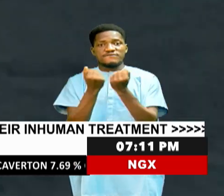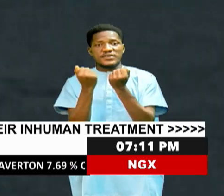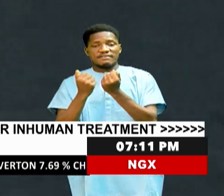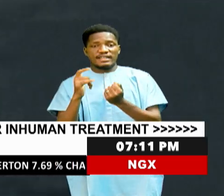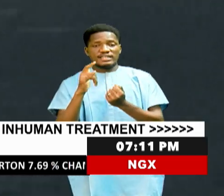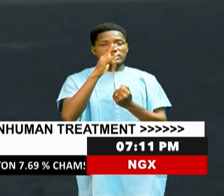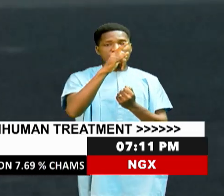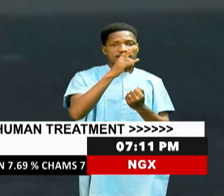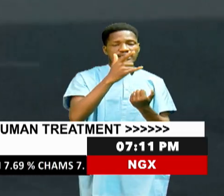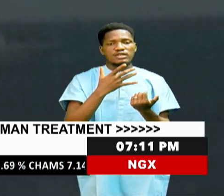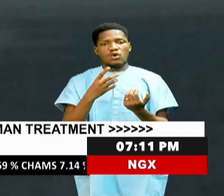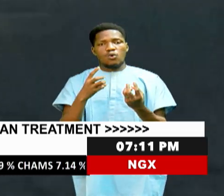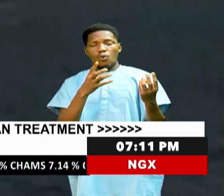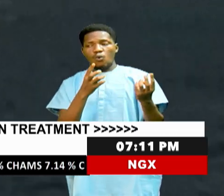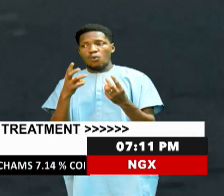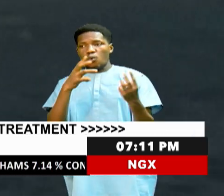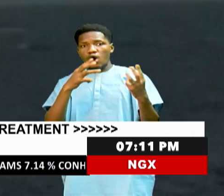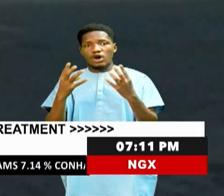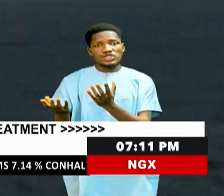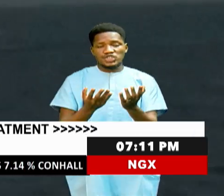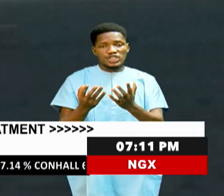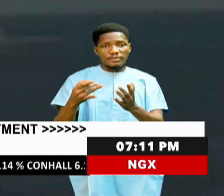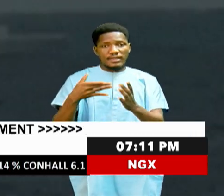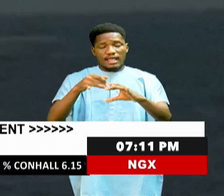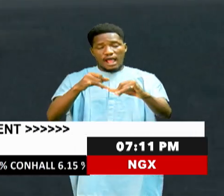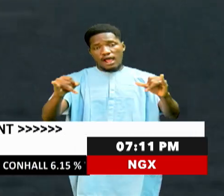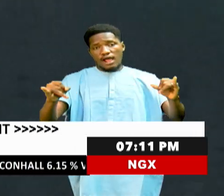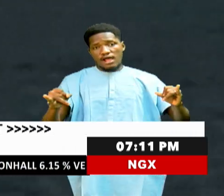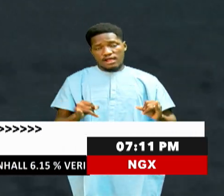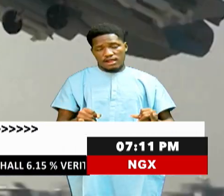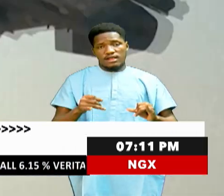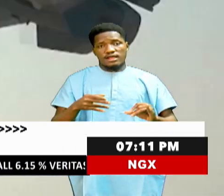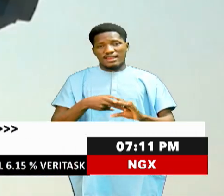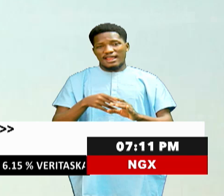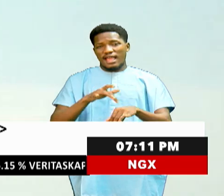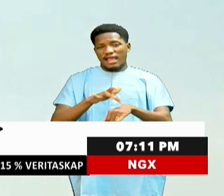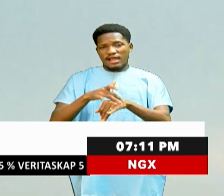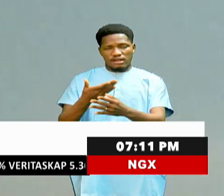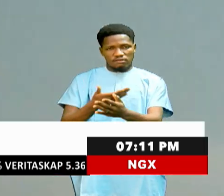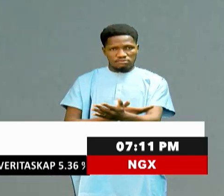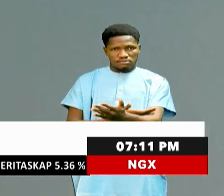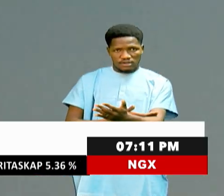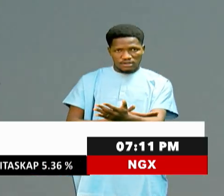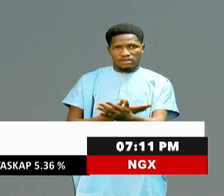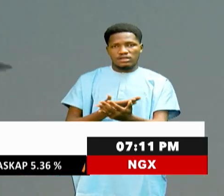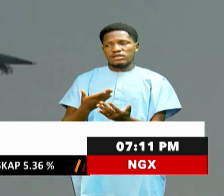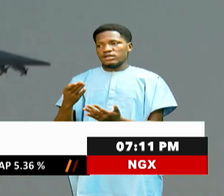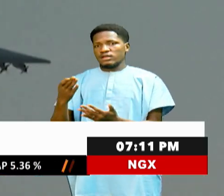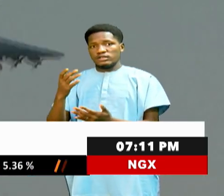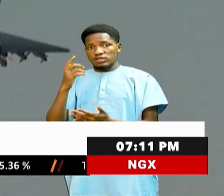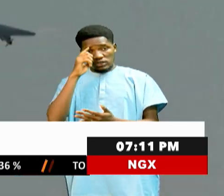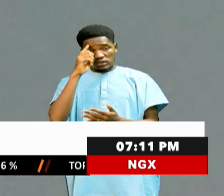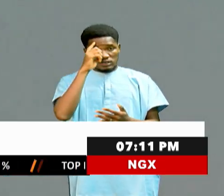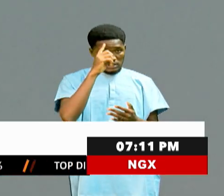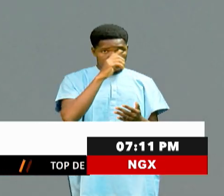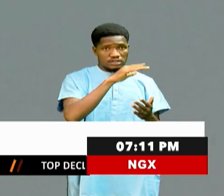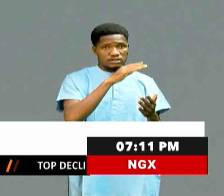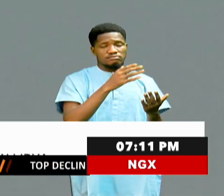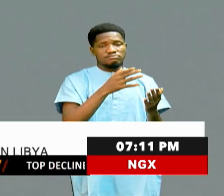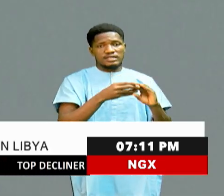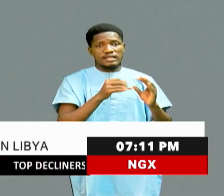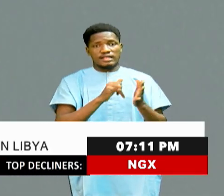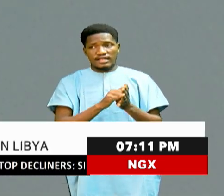between 5:02 a.m. and 4:30 p.m. local time. Beijing said its exercises served as a stern warning